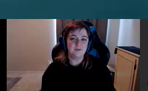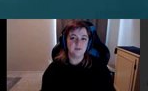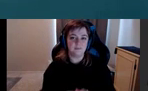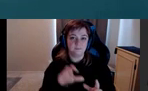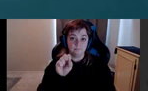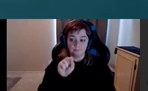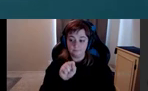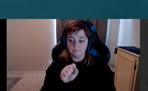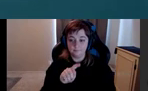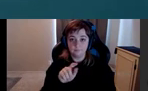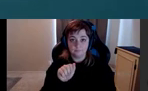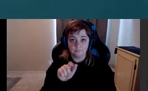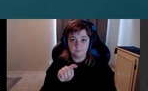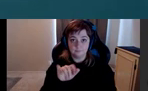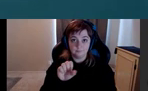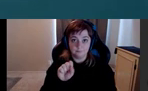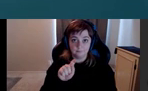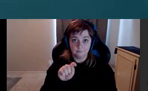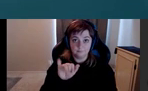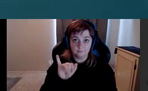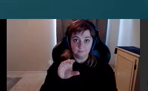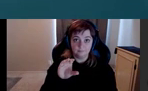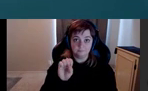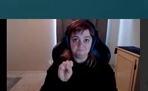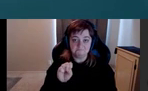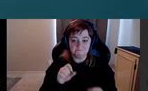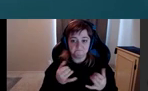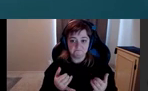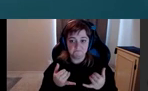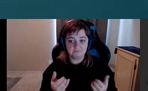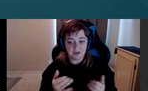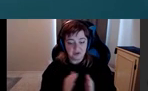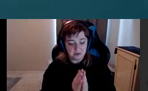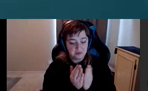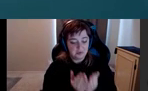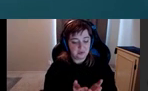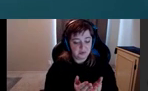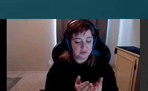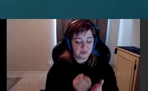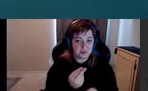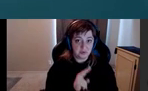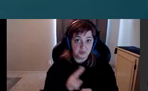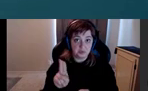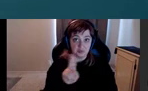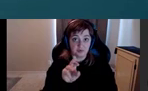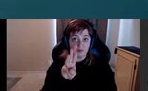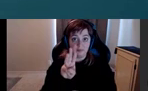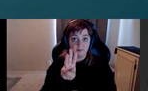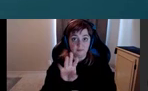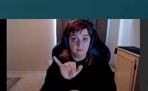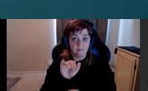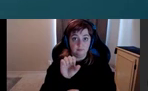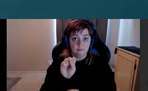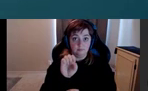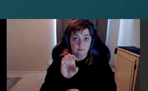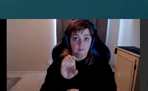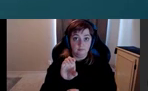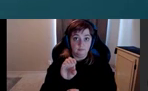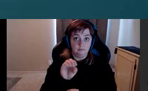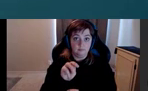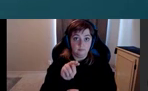So this has been done by the Cooperative Children's Book Center at the University of Wisconsin in Madison. This is for the year